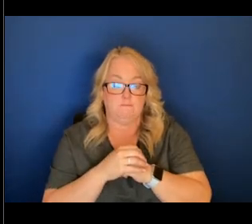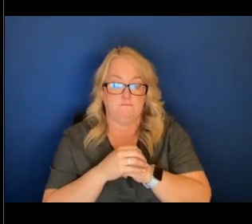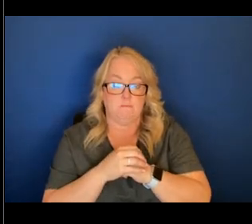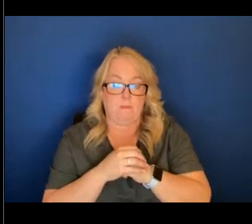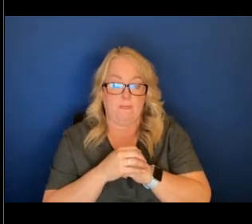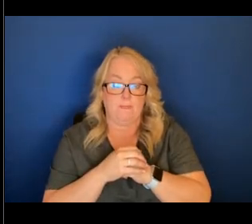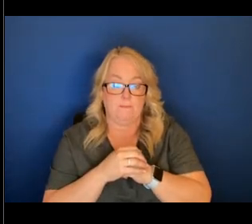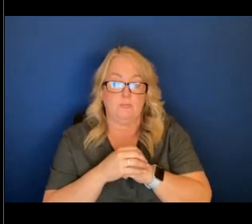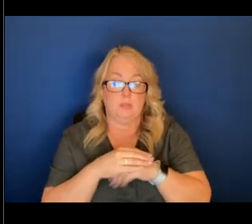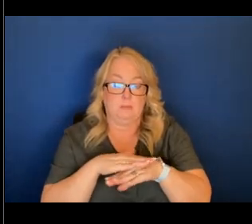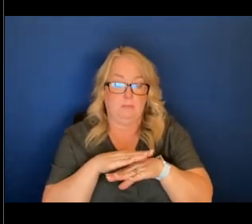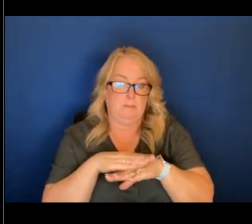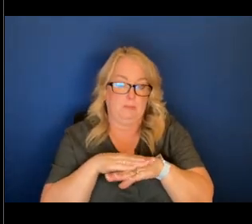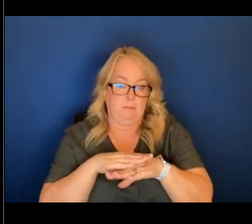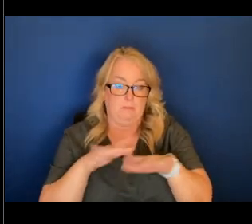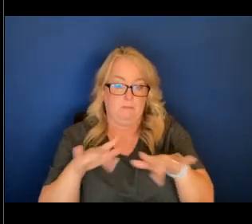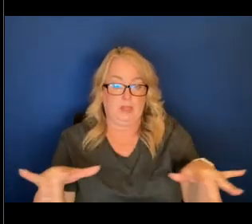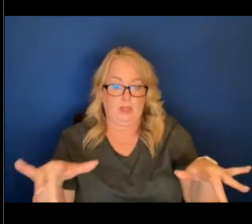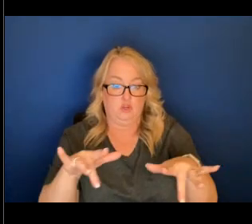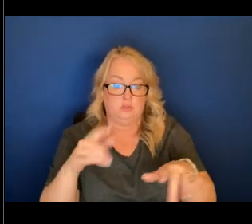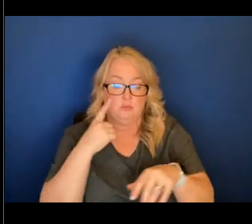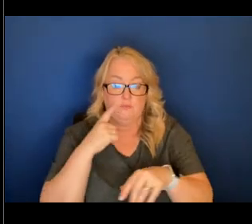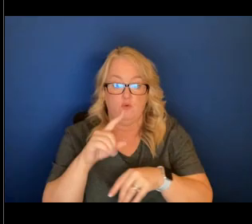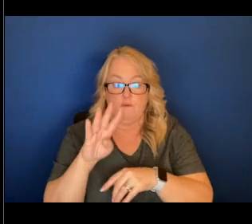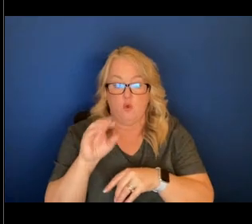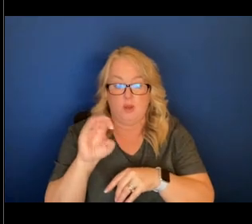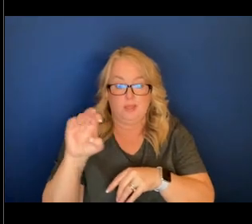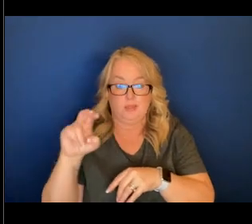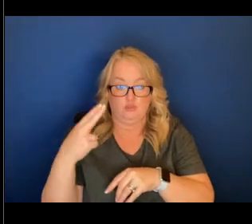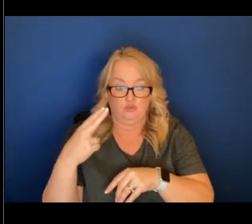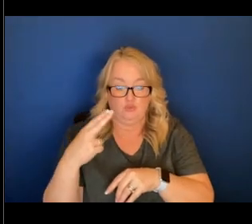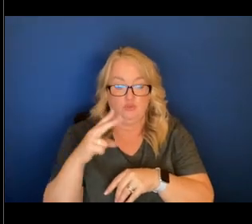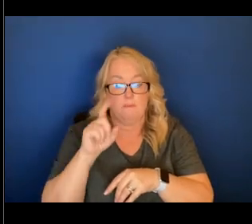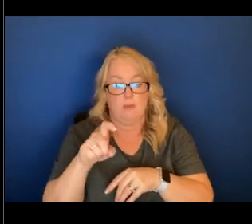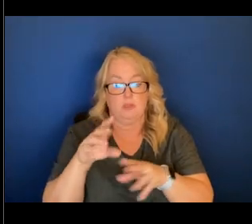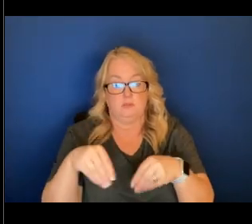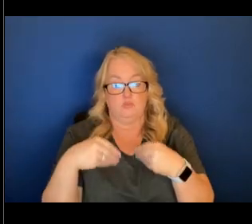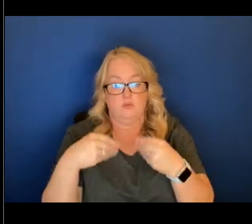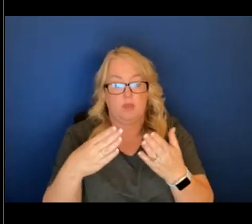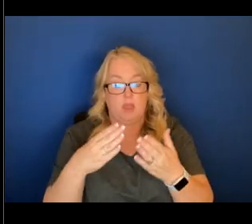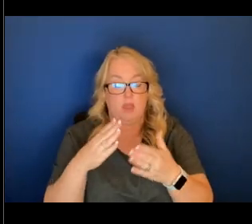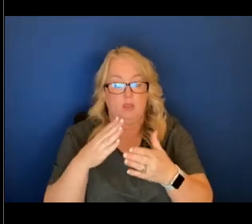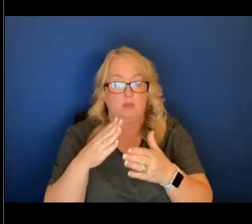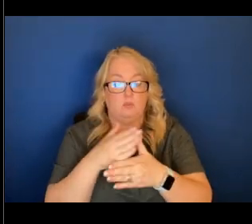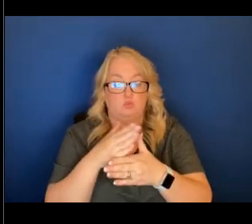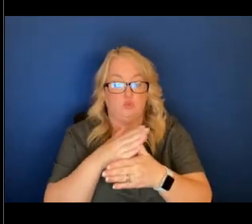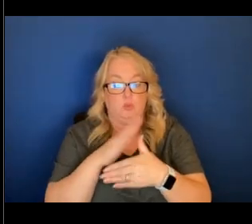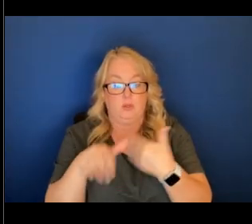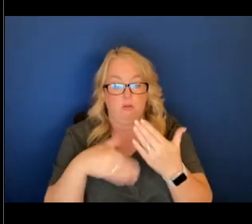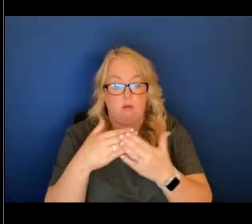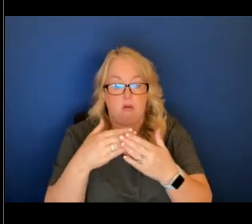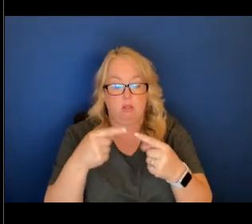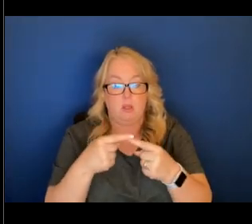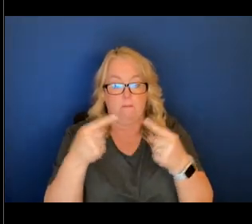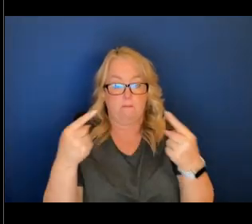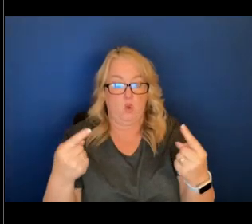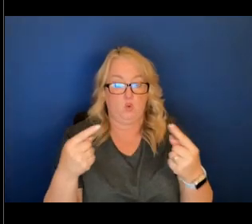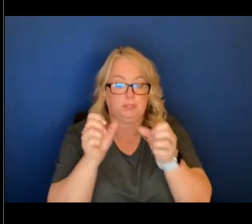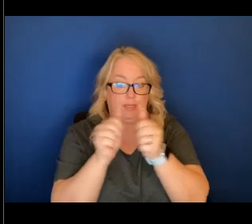A minimum clearance of 40 inches must be provided between all opposing